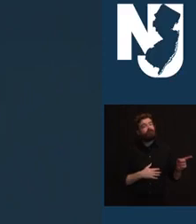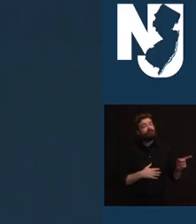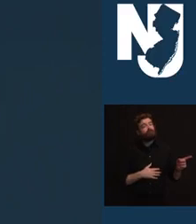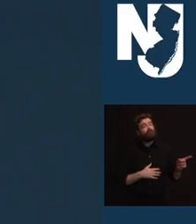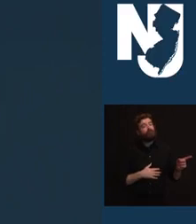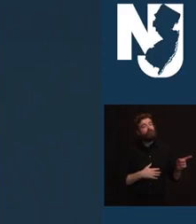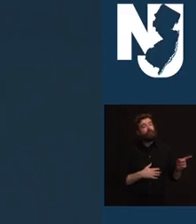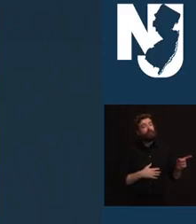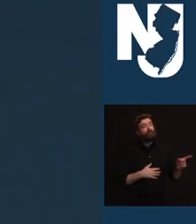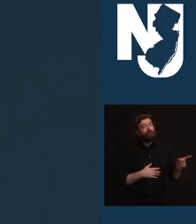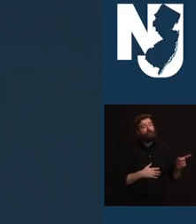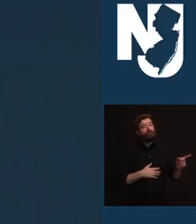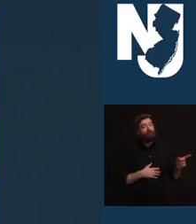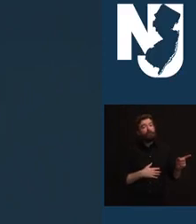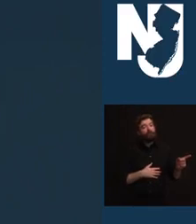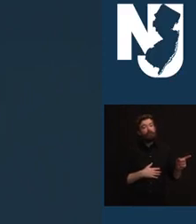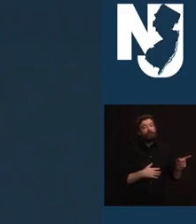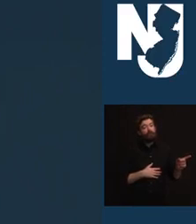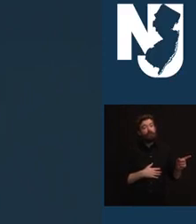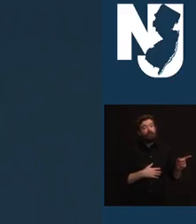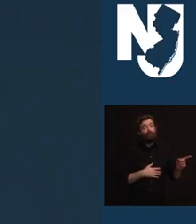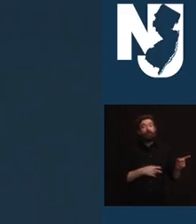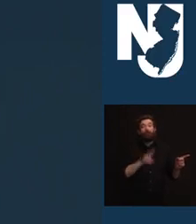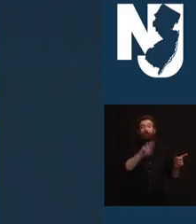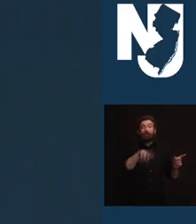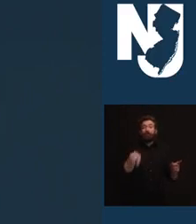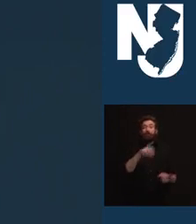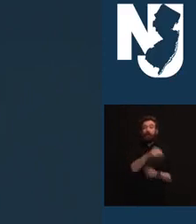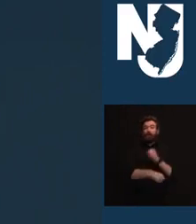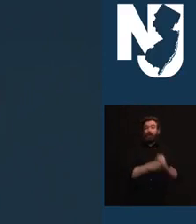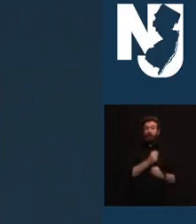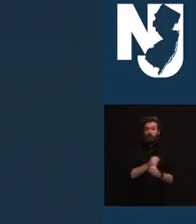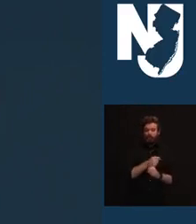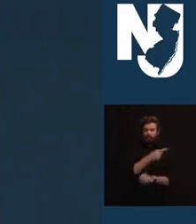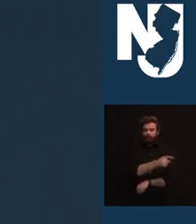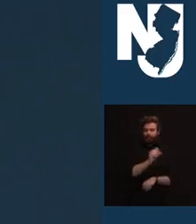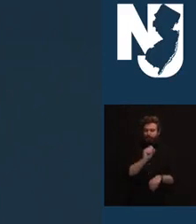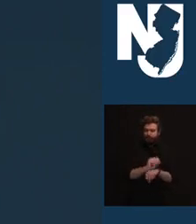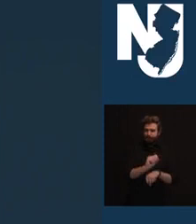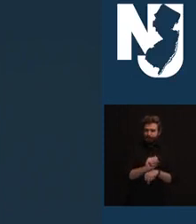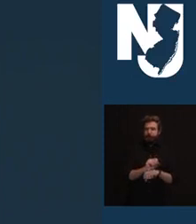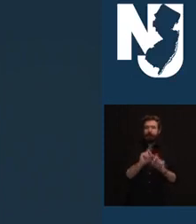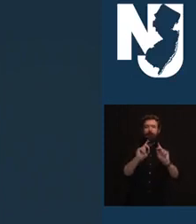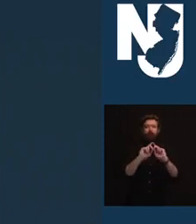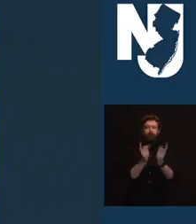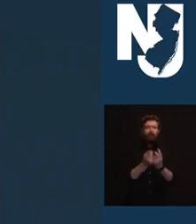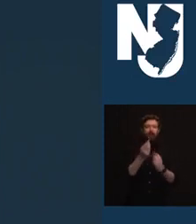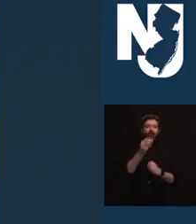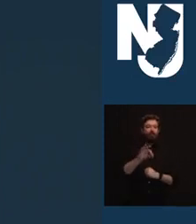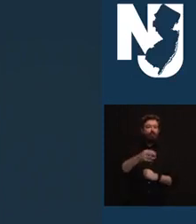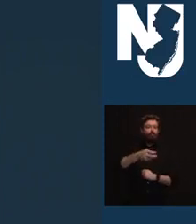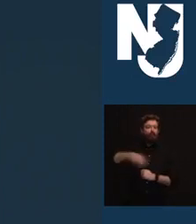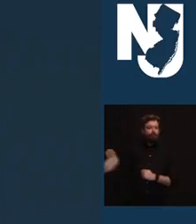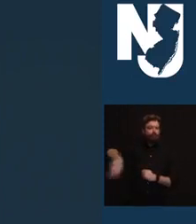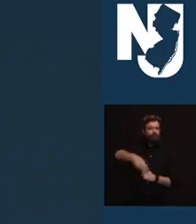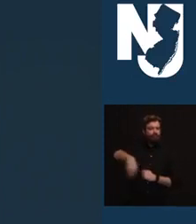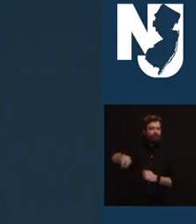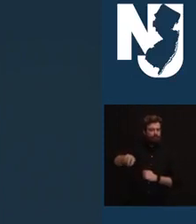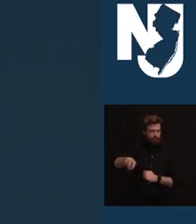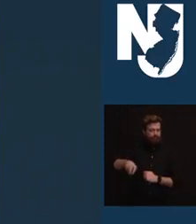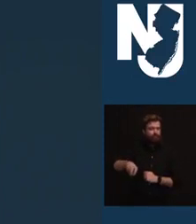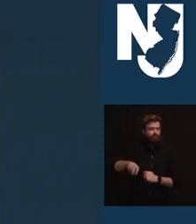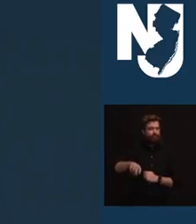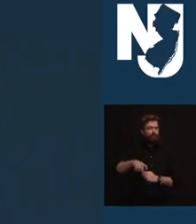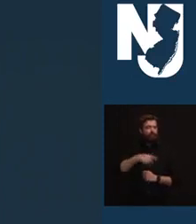the New Jersey Department of Transportation, most recently as a senior communications operator. And I want to give our colleague Diane